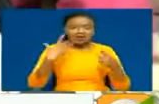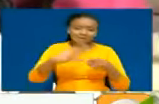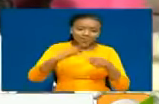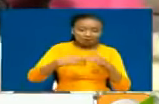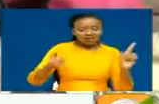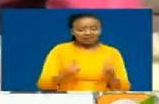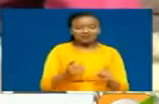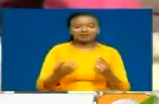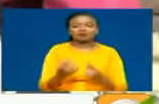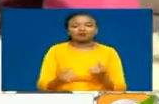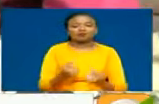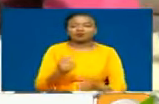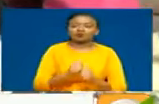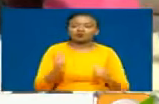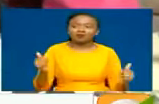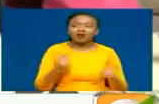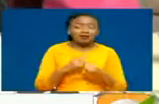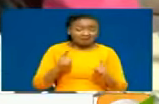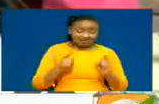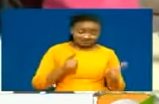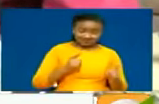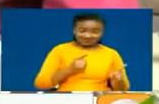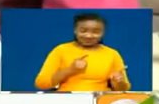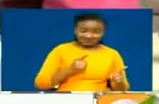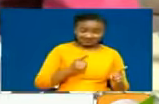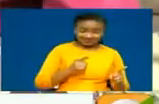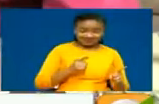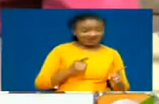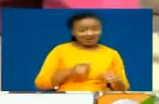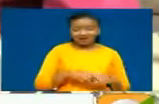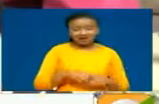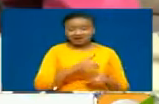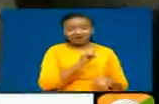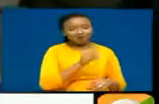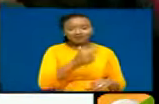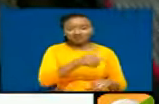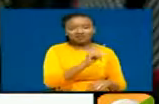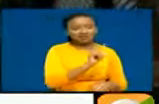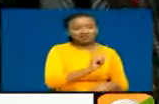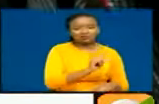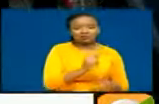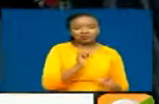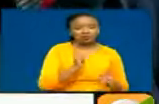iva na mboga inaweza iva. Lakini kwa upande wa mafuta, ugali na mboga haiwezi iva.